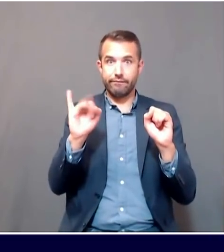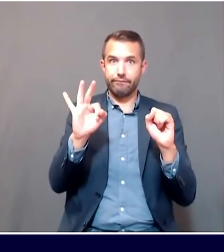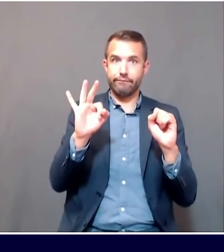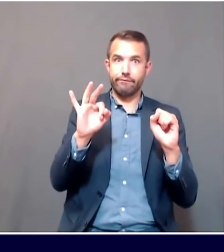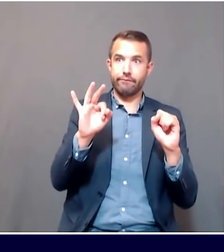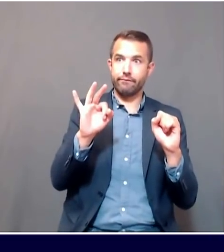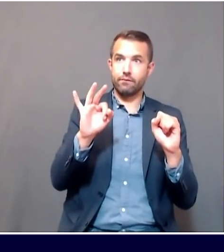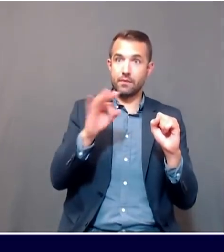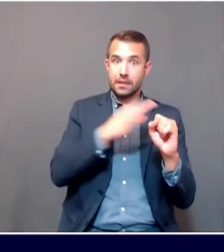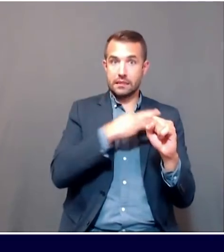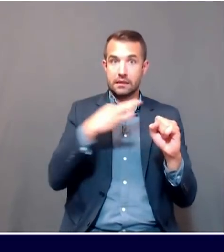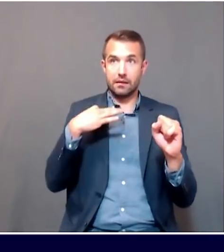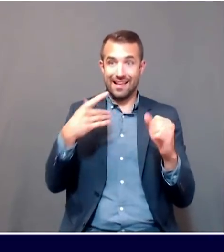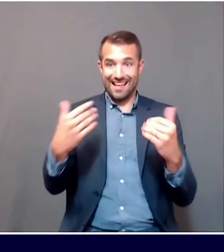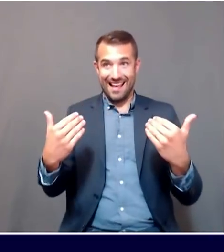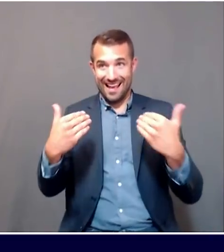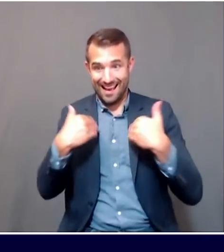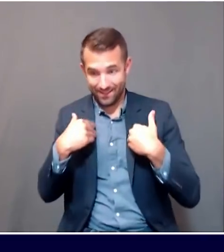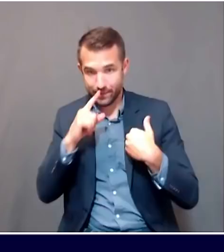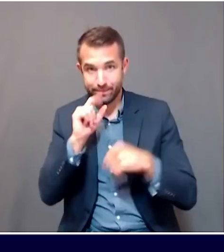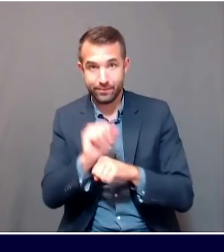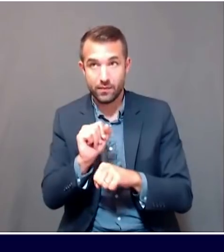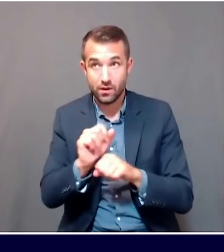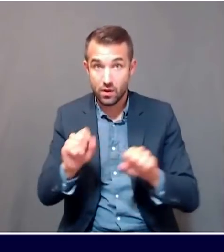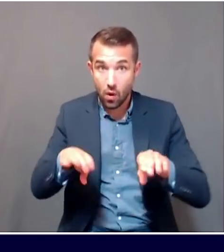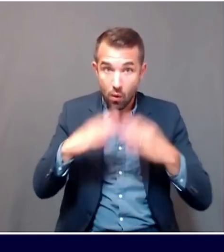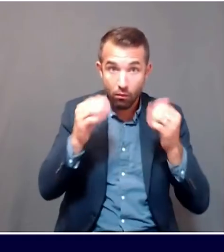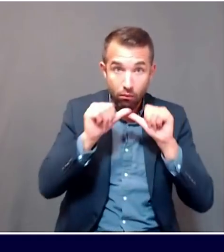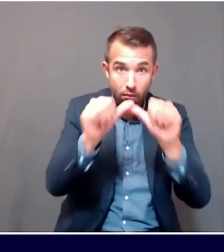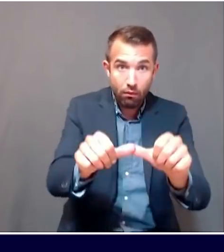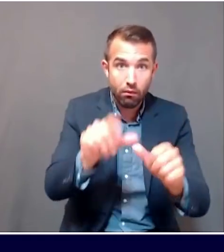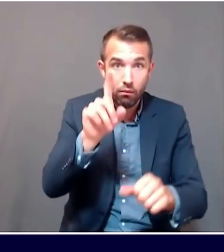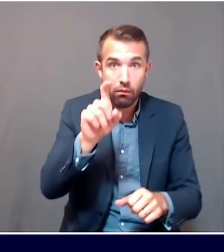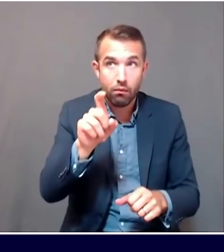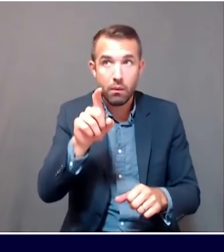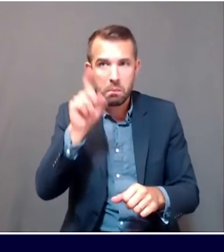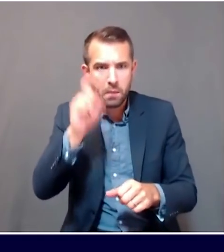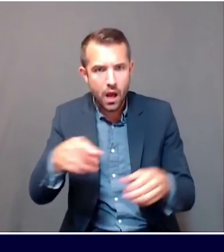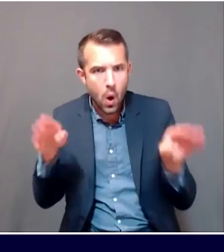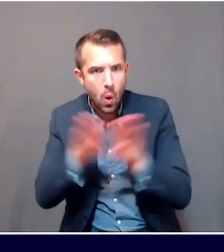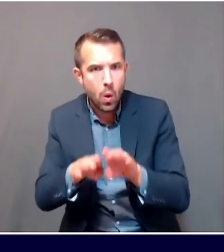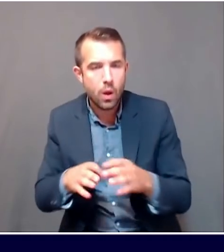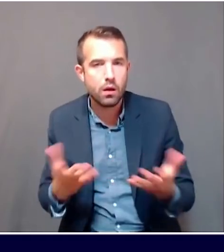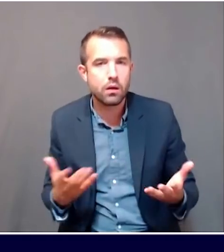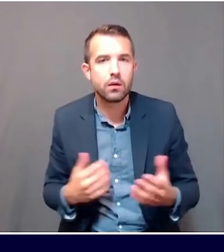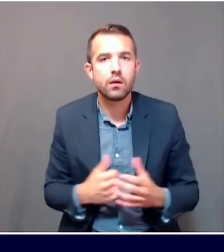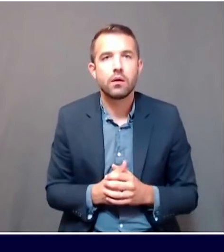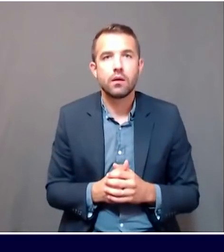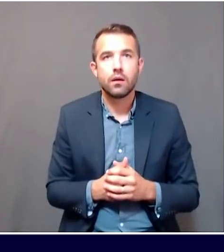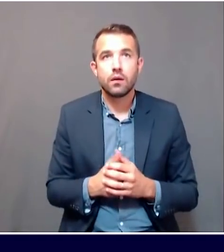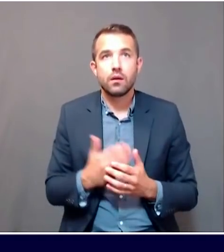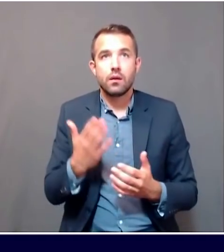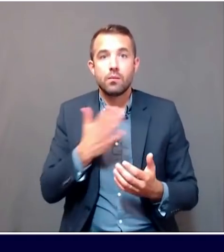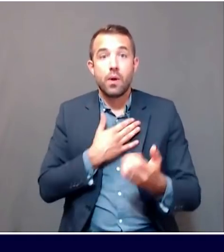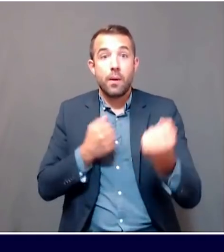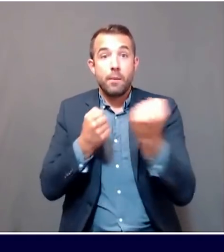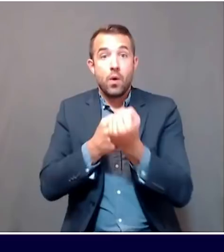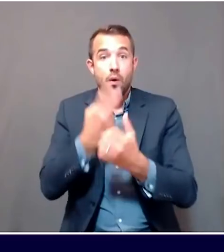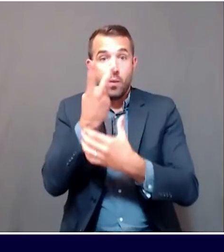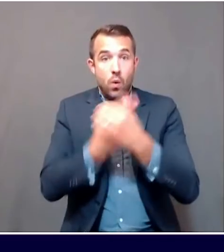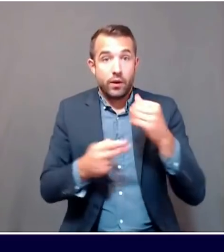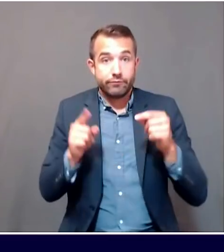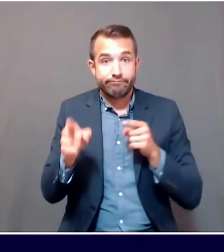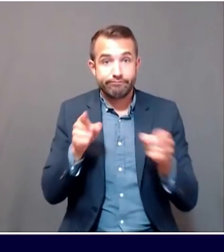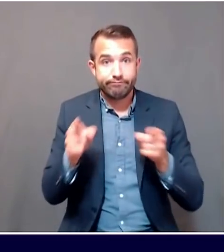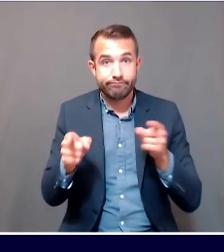situation. It depends, for example, on how many other staff members may have been in close contact with that case. If the other staff